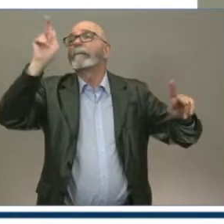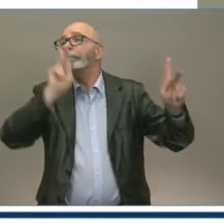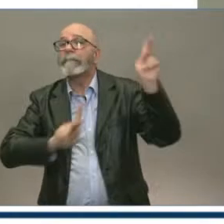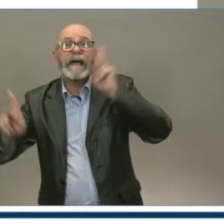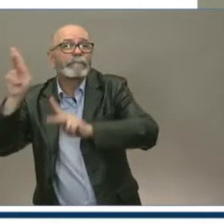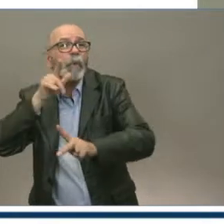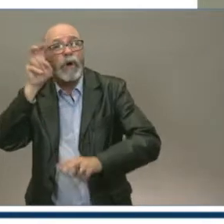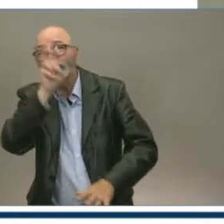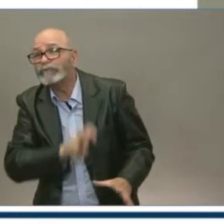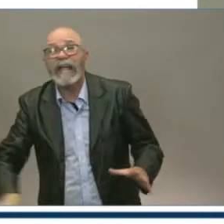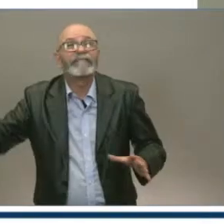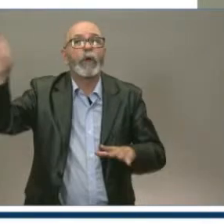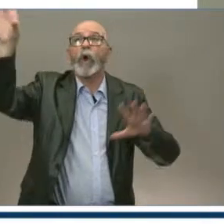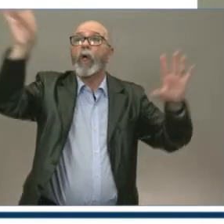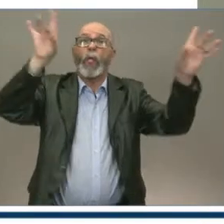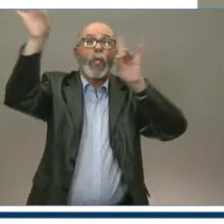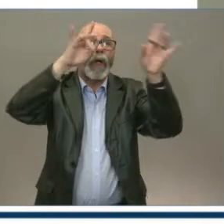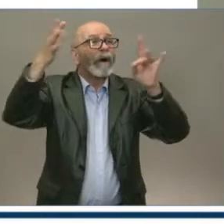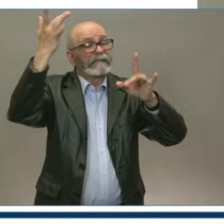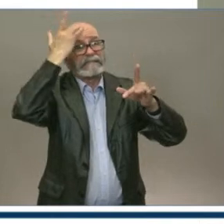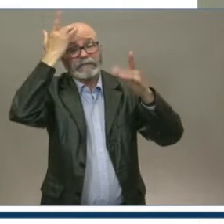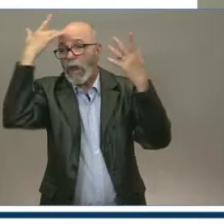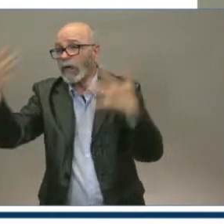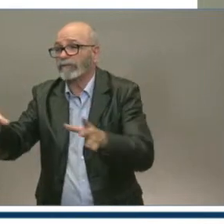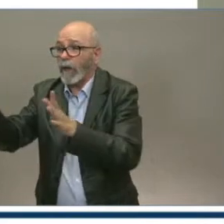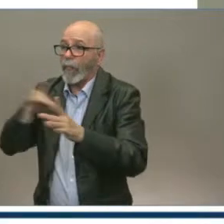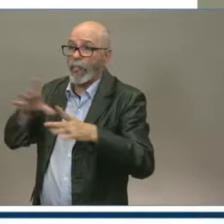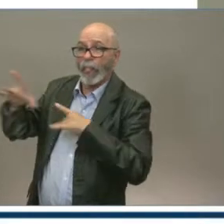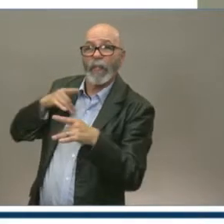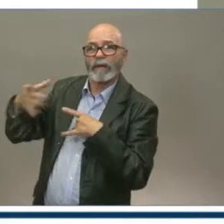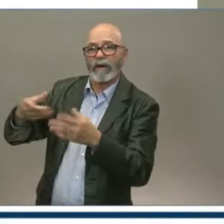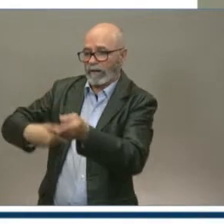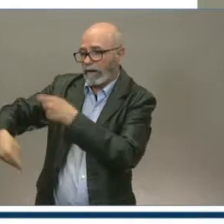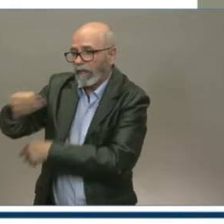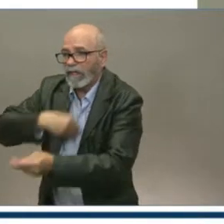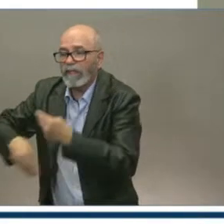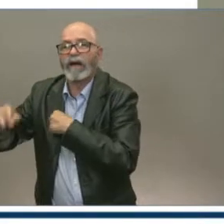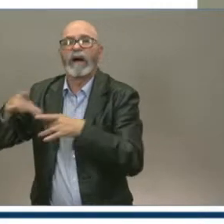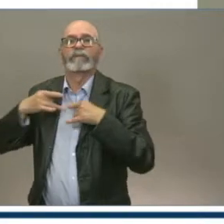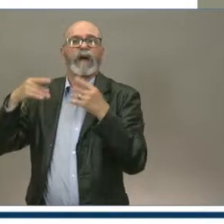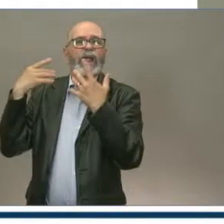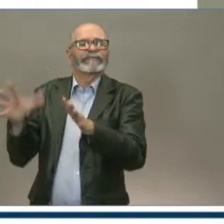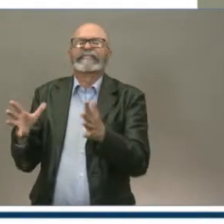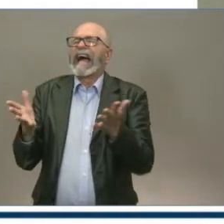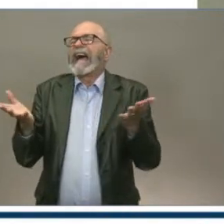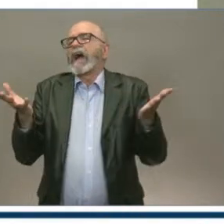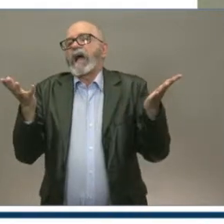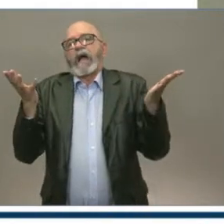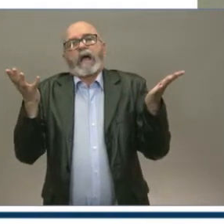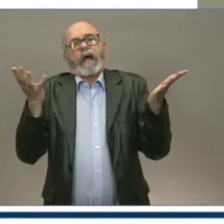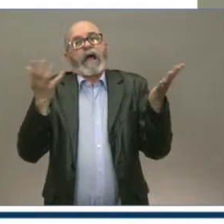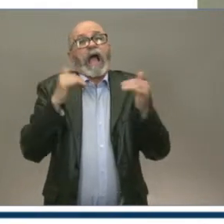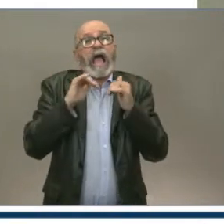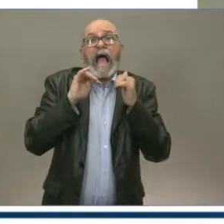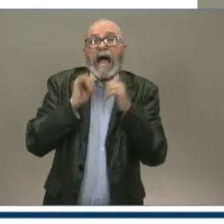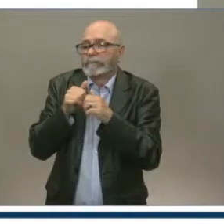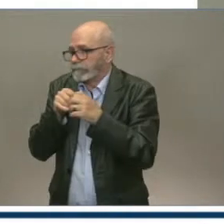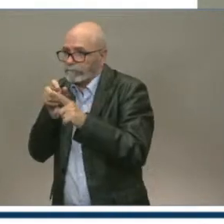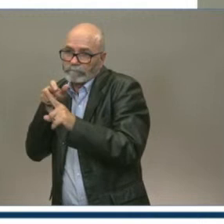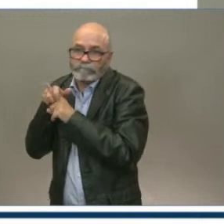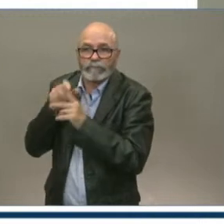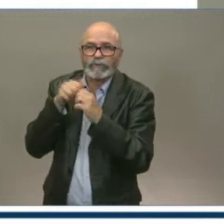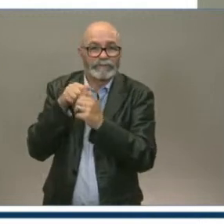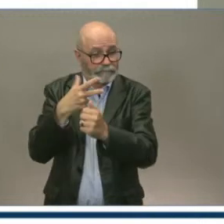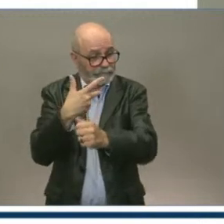known contacts of cases. That given that we know there's stronger evidence now about the protective effects of vaccine, that